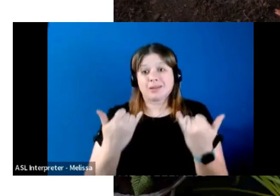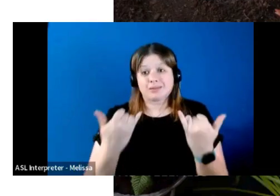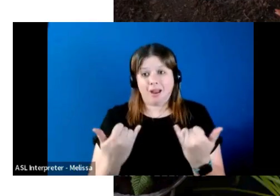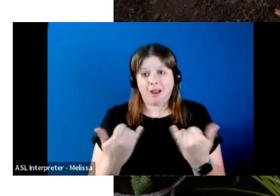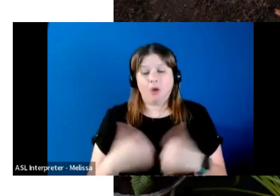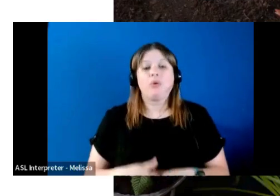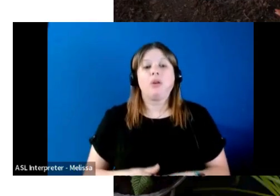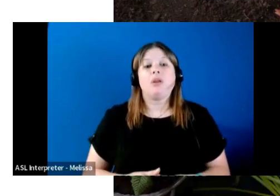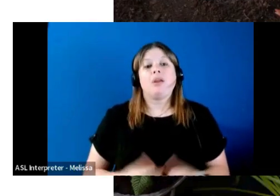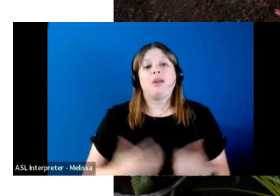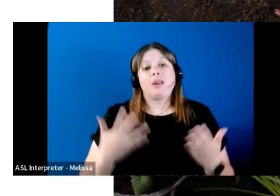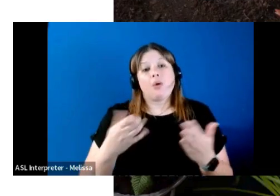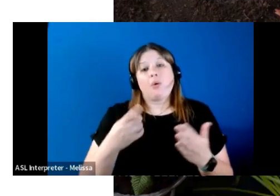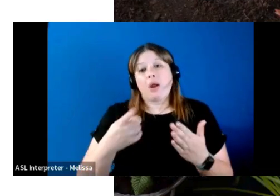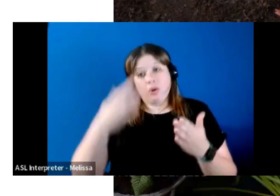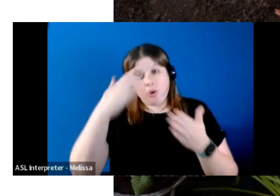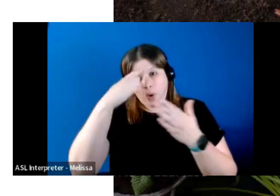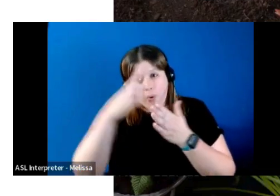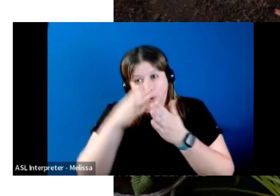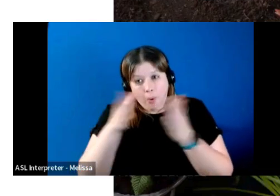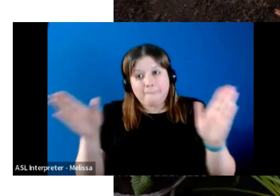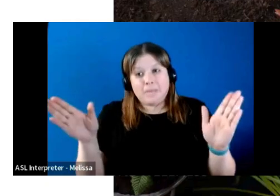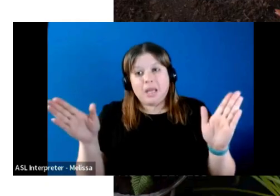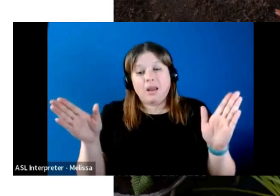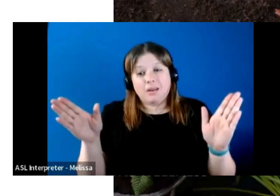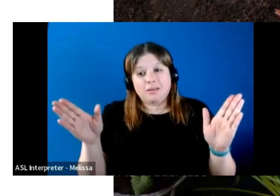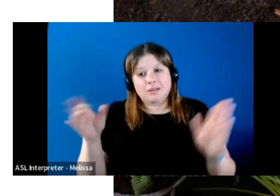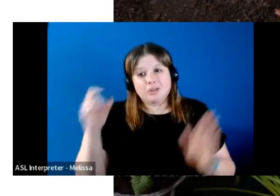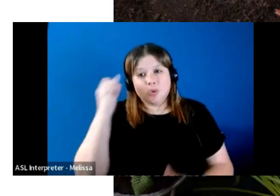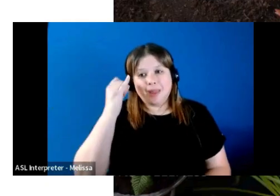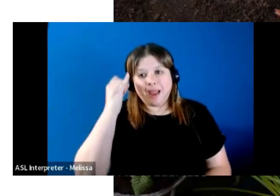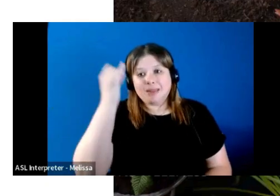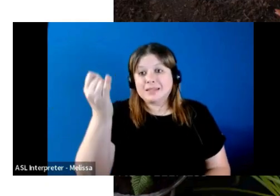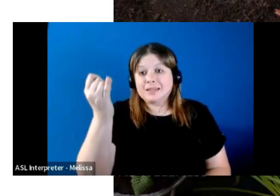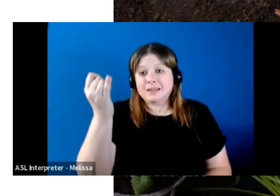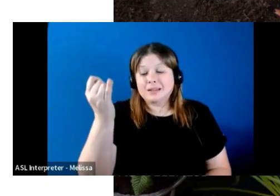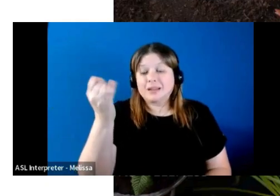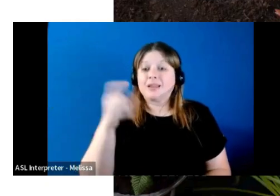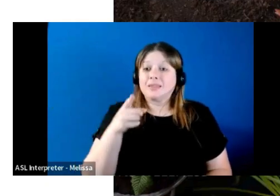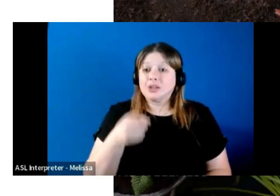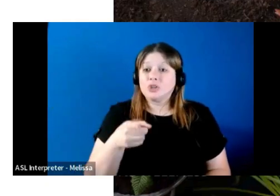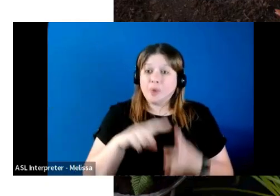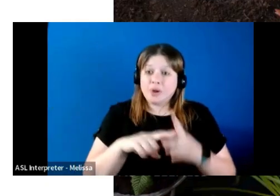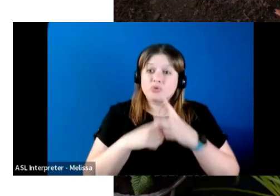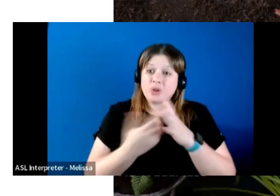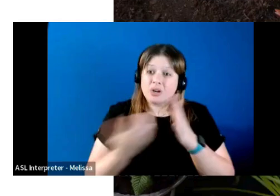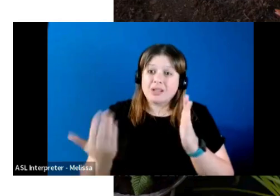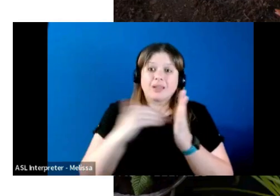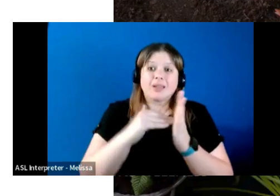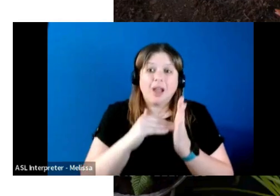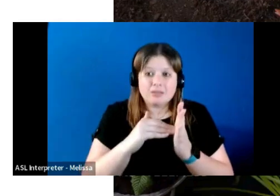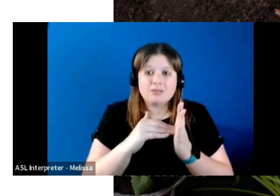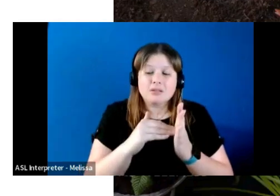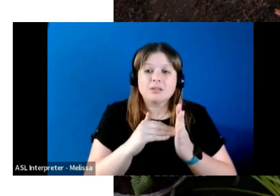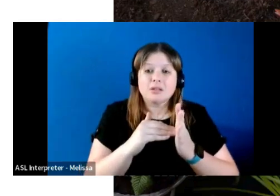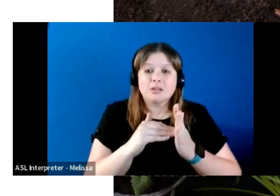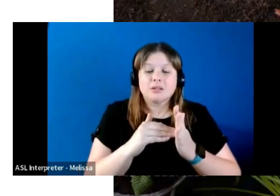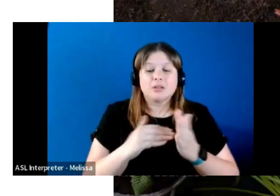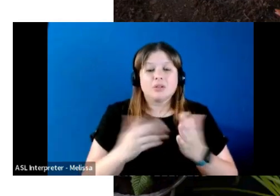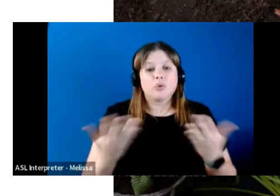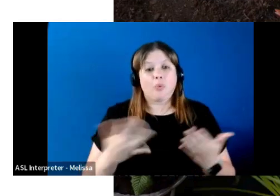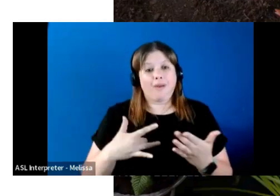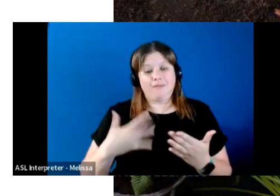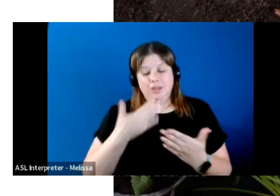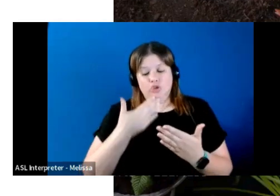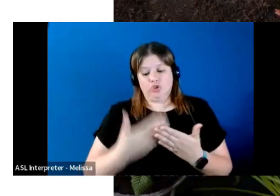the idea that you also need to start again with what feels good in this